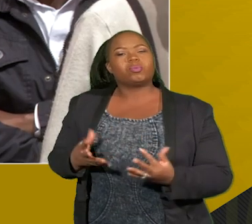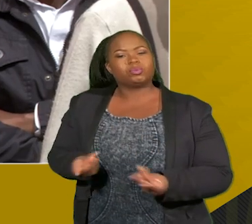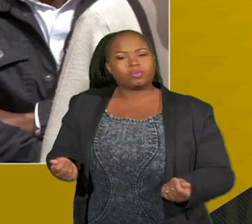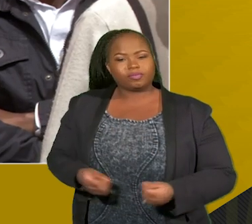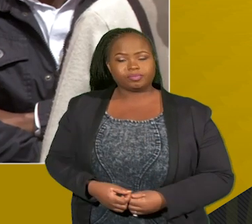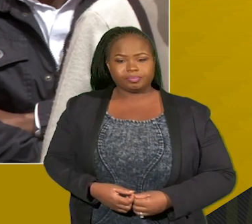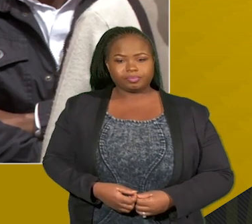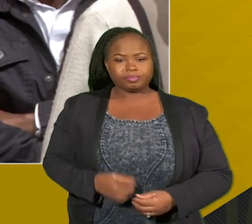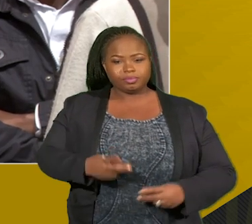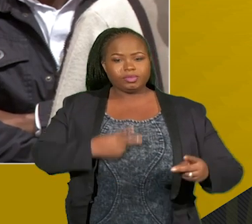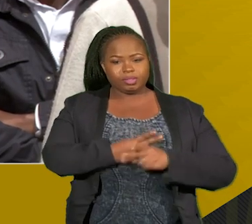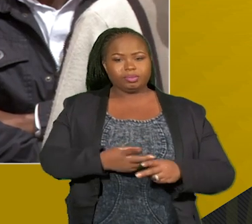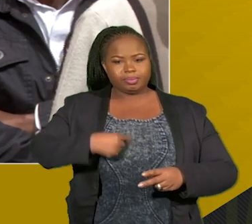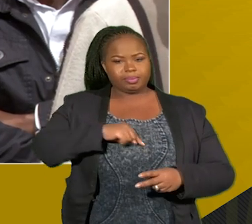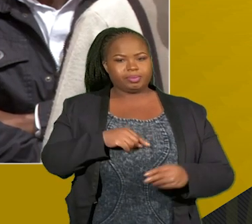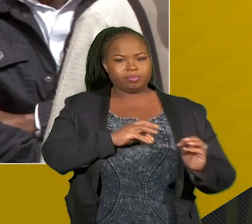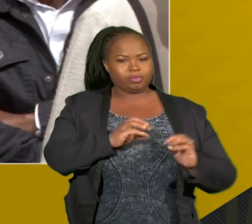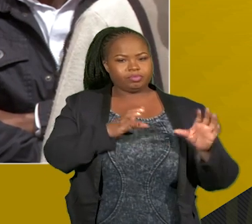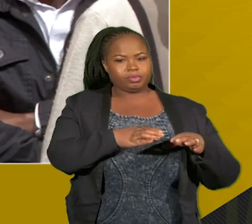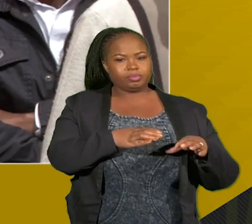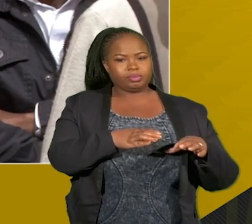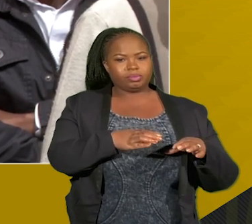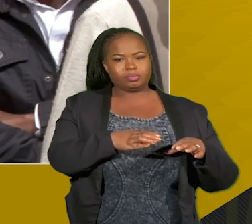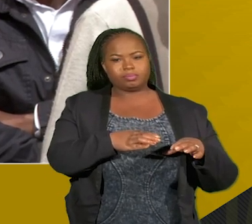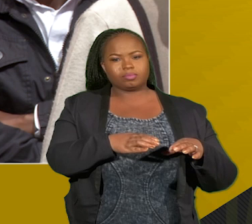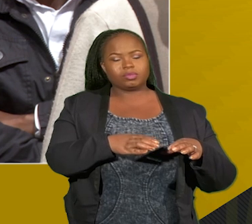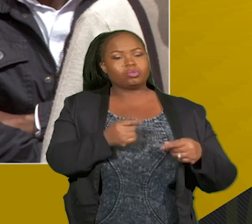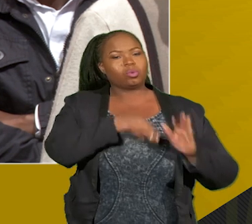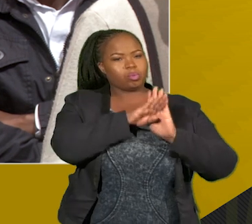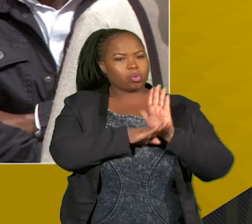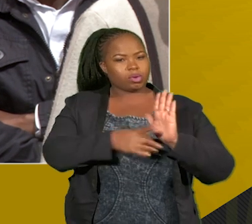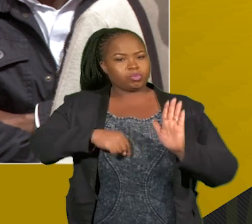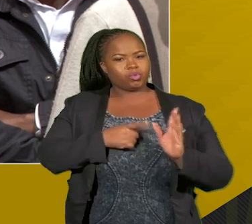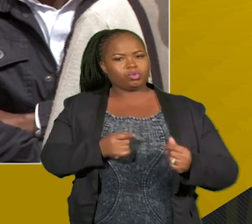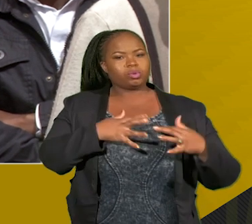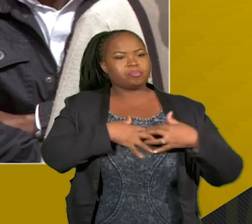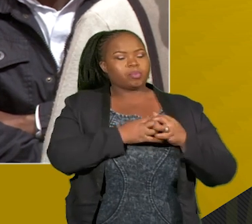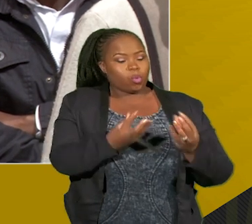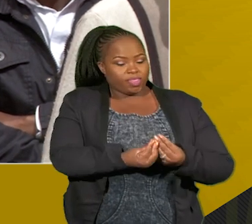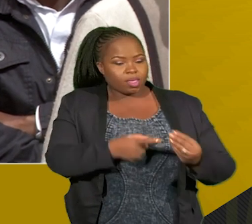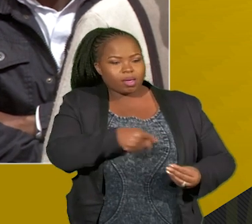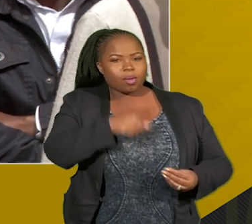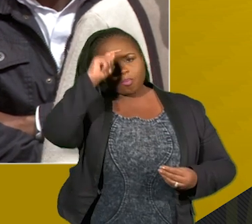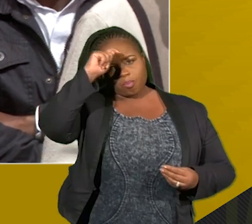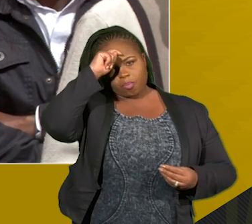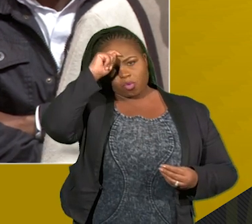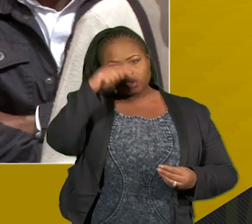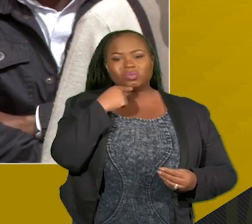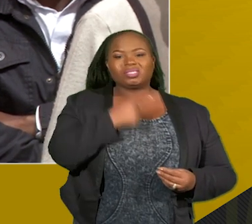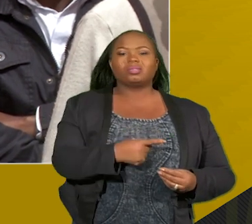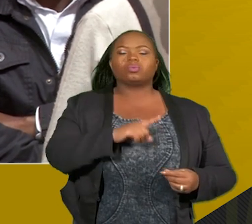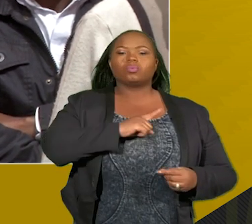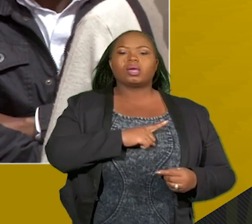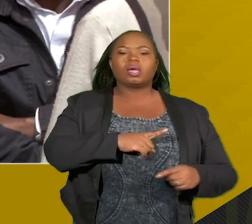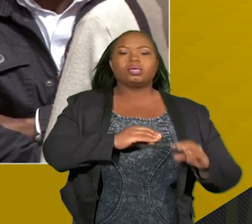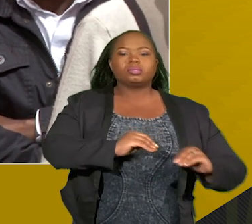we're doing is, for instance, in our SA movement together with the Rich Learning Mentorship Program, we're starting with boys, right? We are